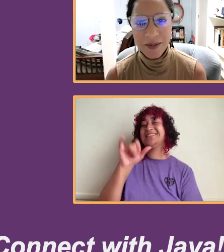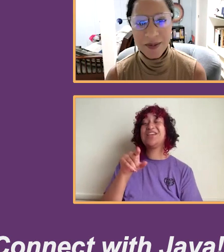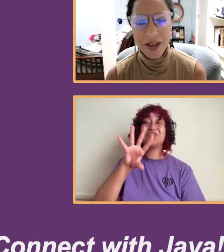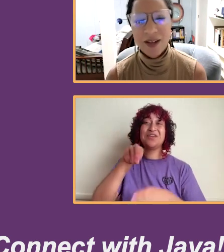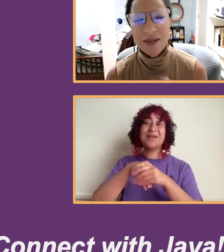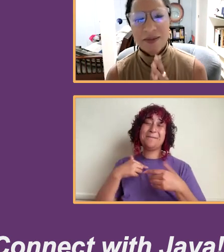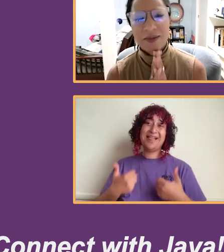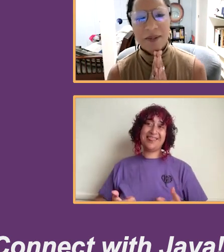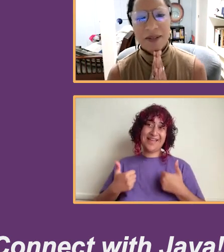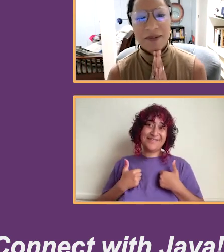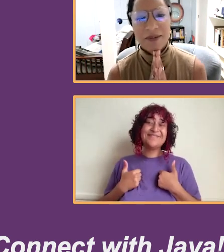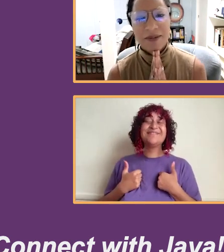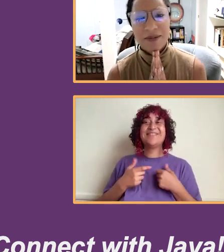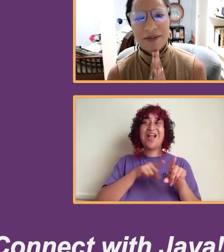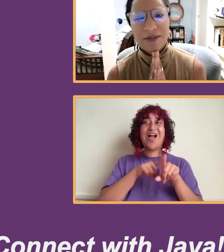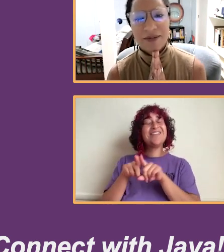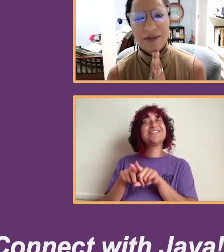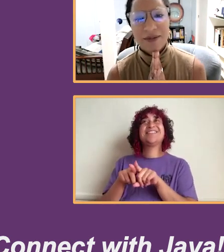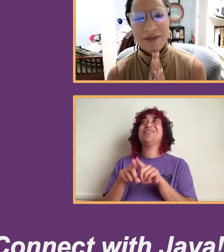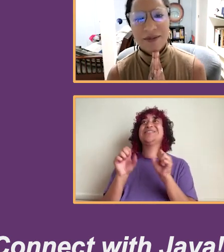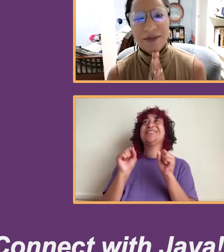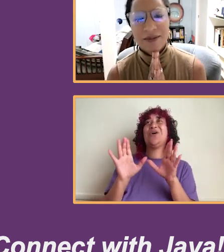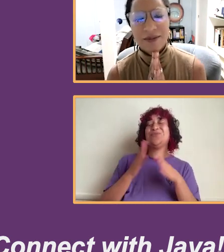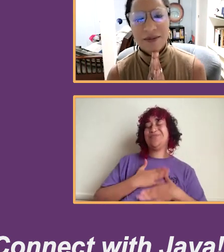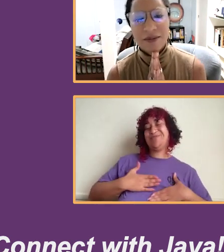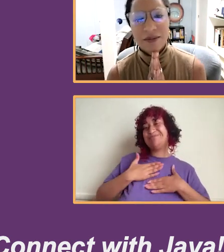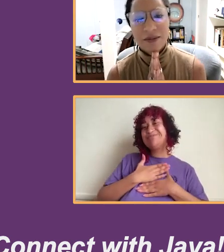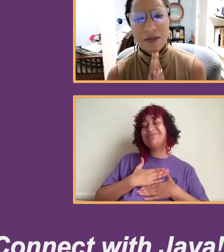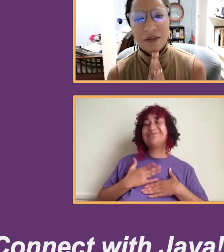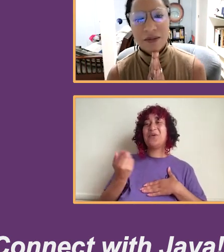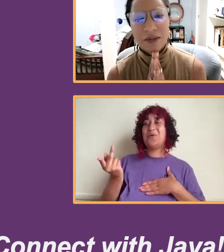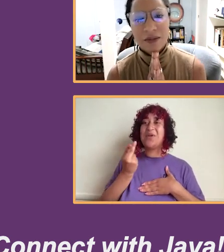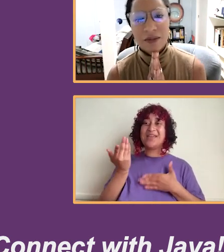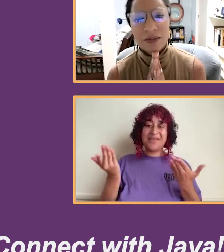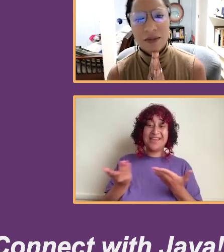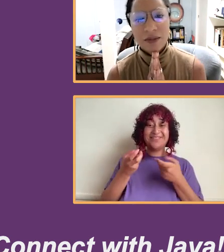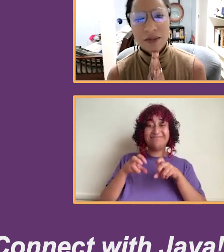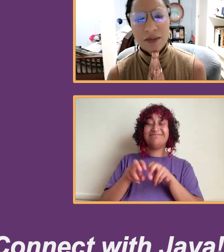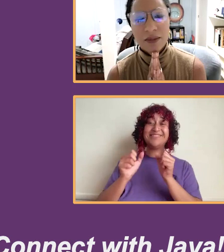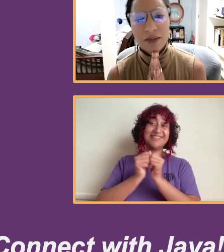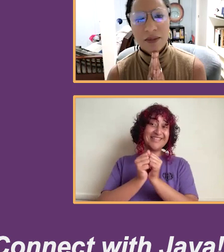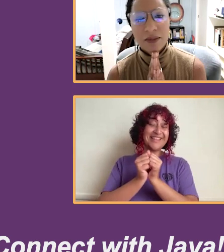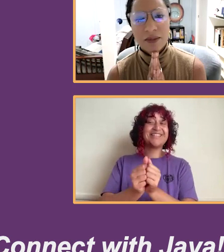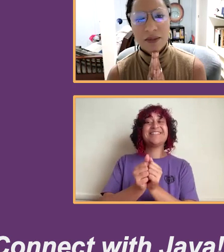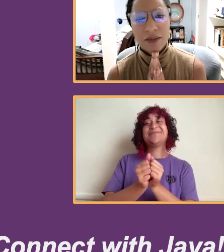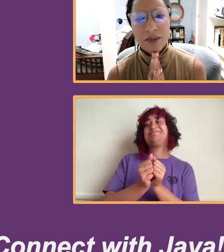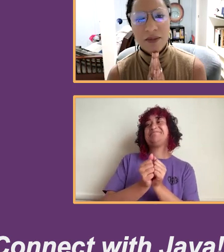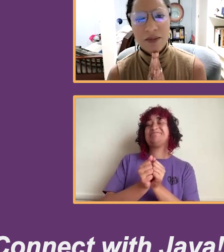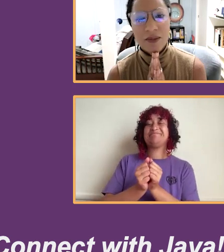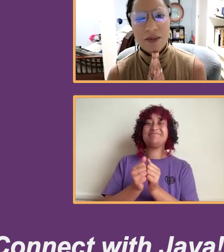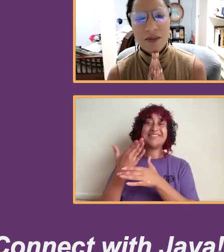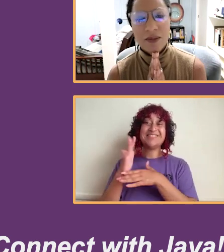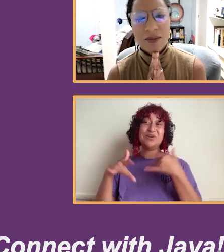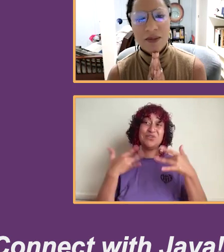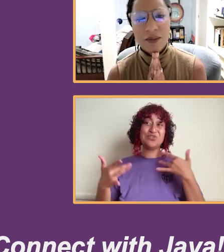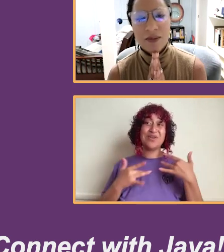life. And I'm also just so grateful that we get to be here together and just share the joys of this work